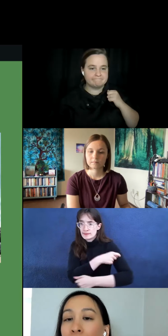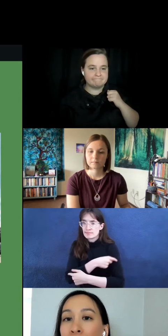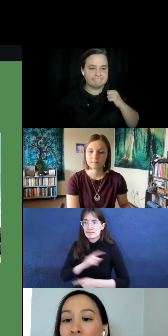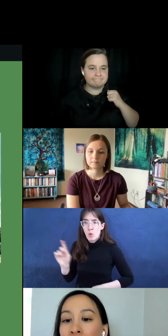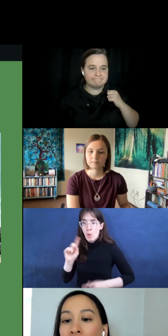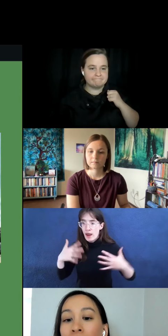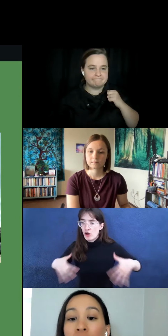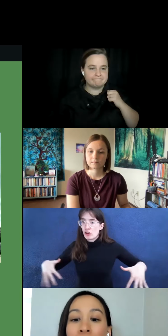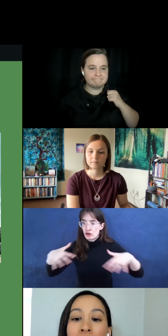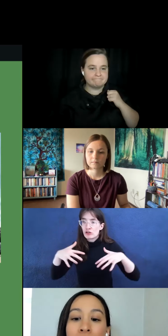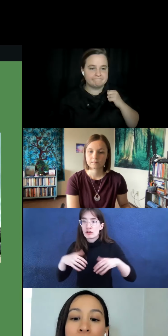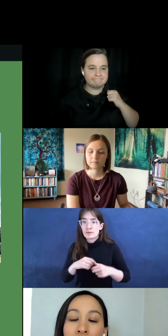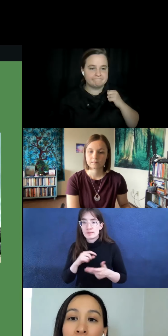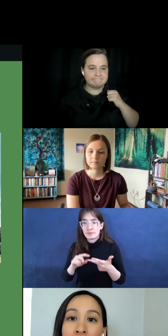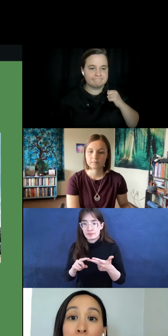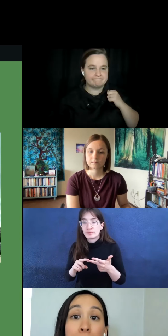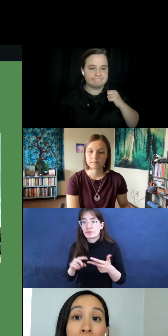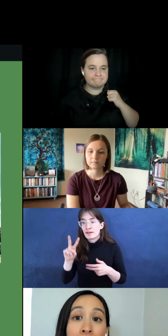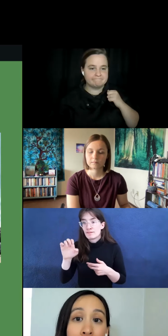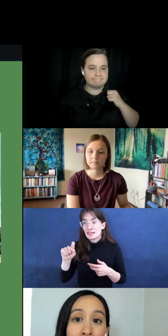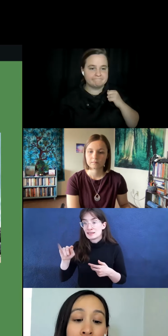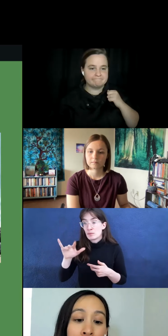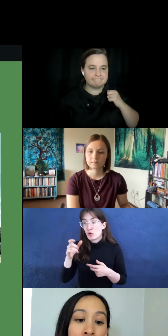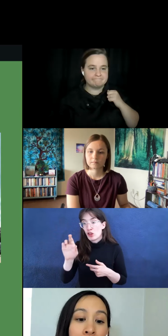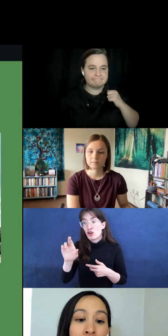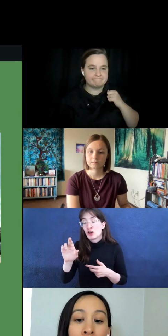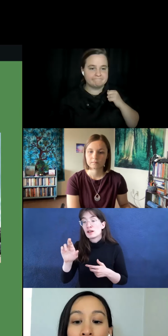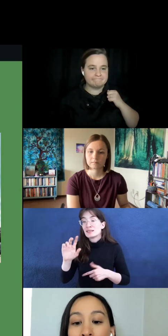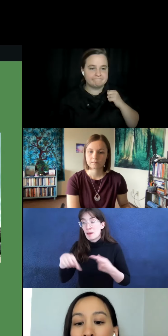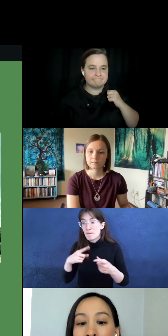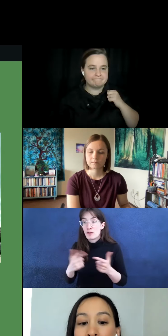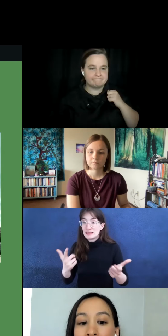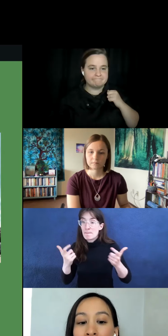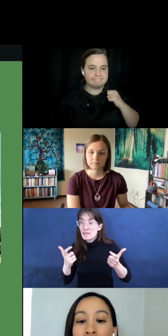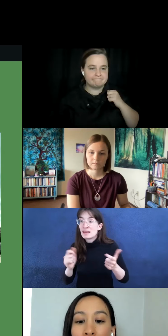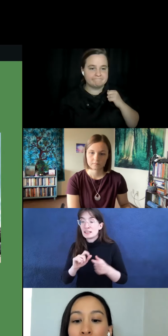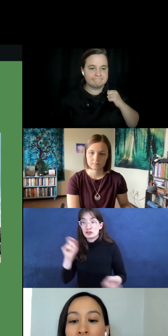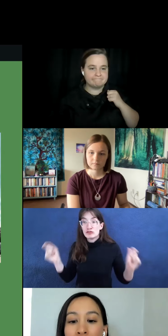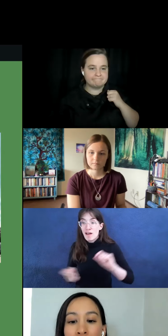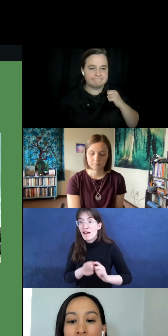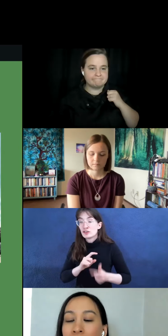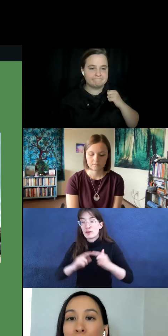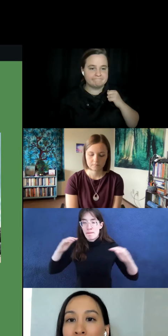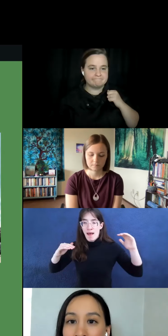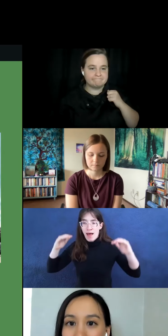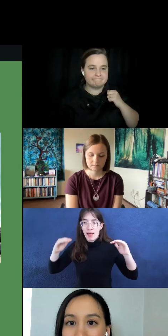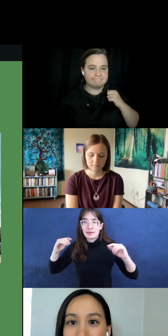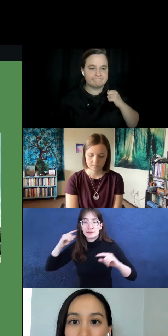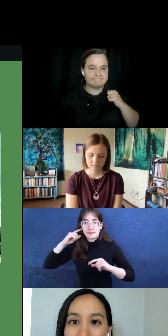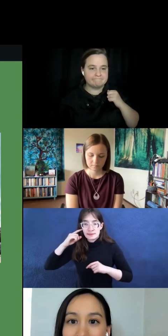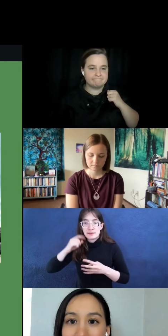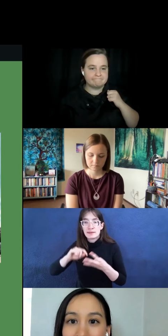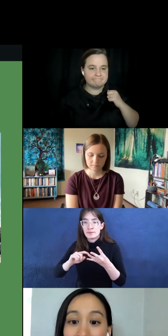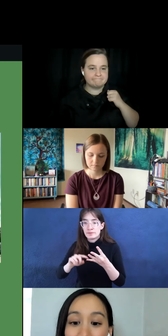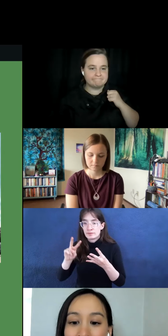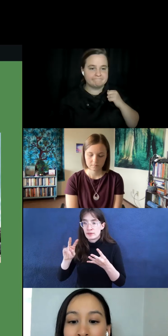relates to like our changes in velocity, our balance. And then visceral is the deepest sense of